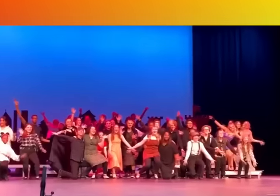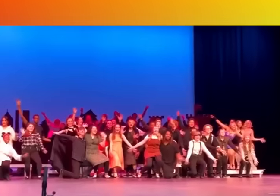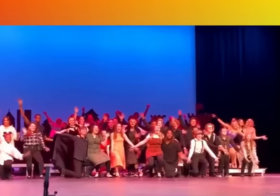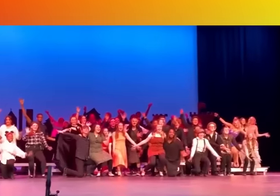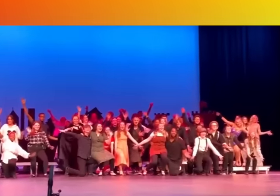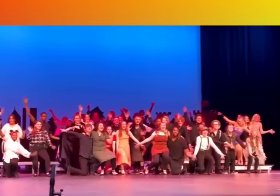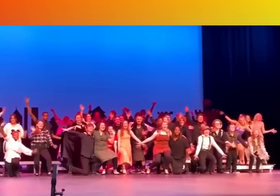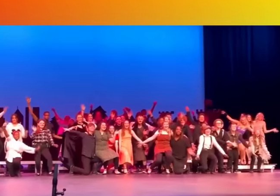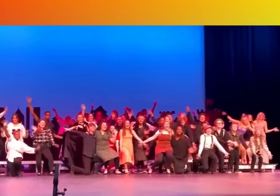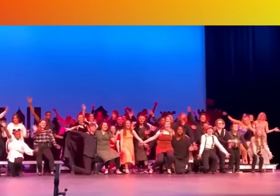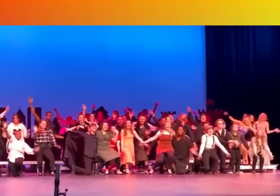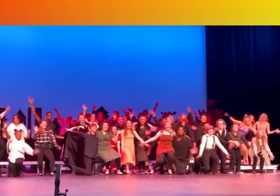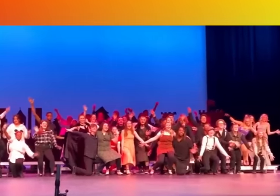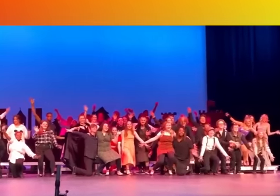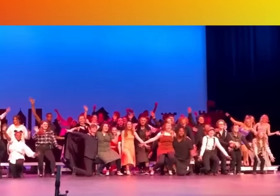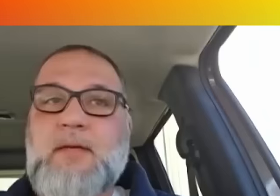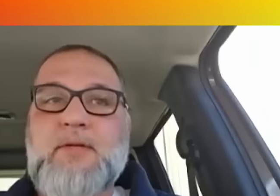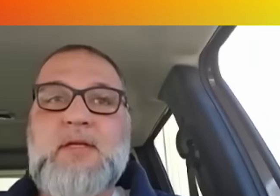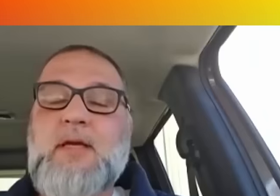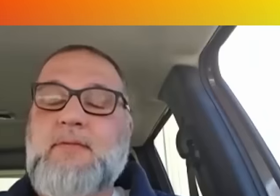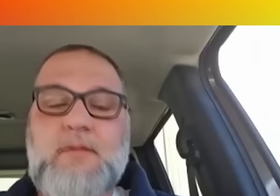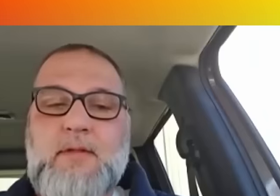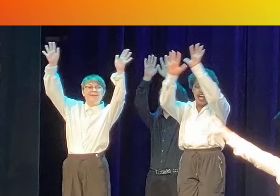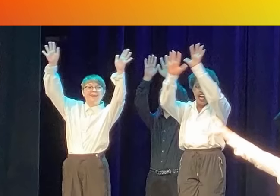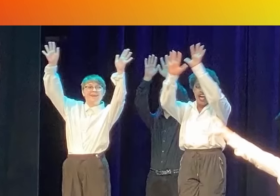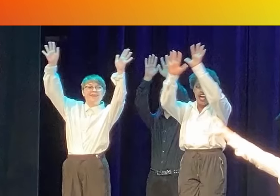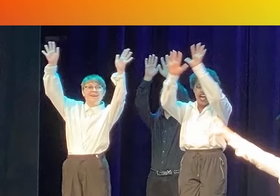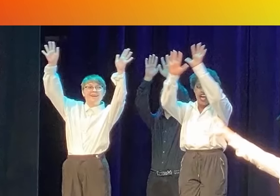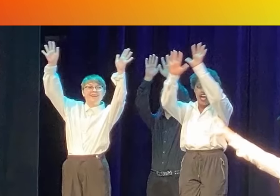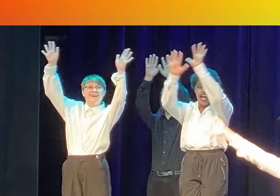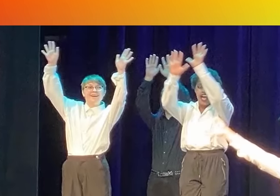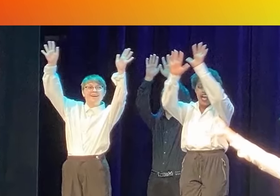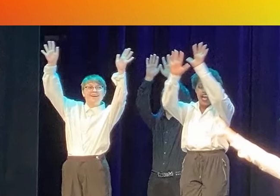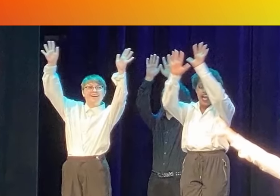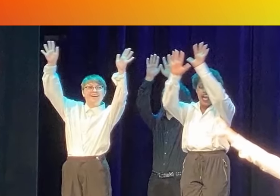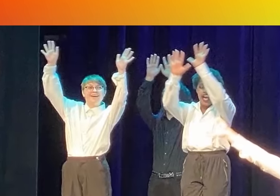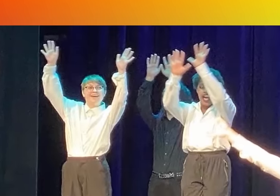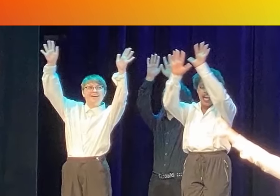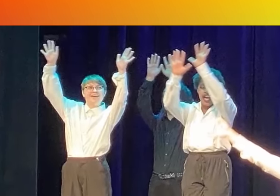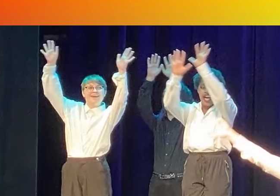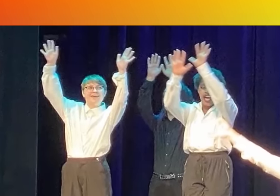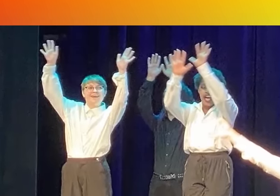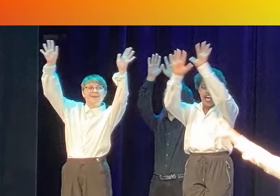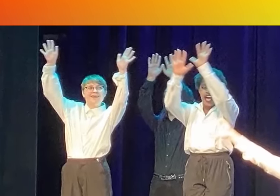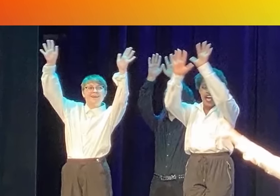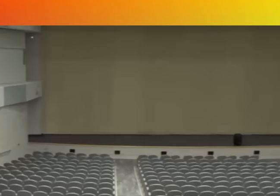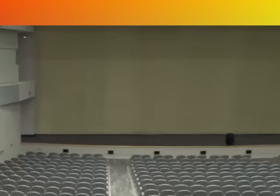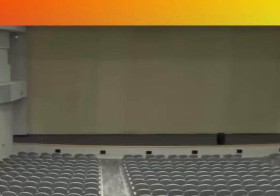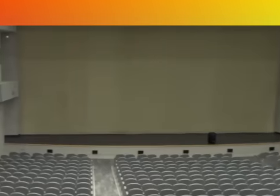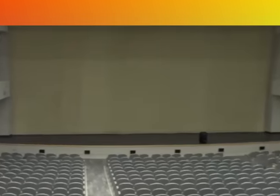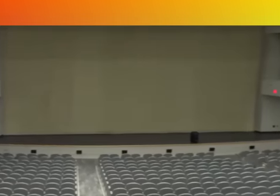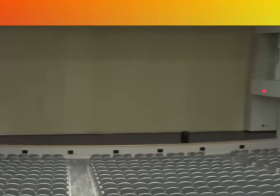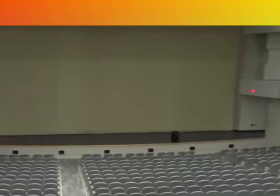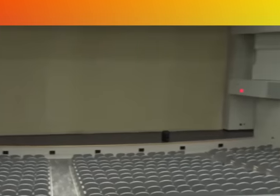of Bearcat Theater all throughout high school. He puts in the effort. This hard work paid off when he landed the lead male role